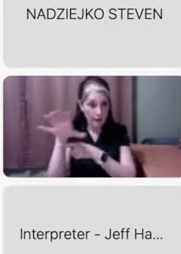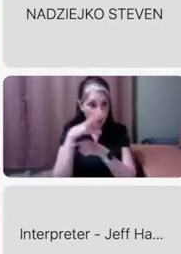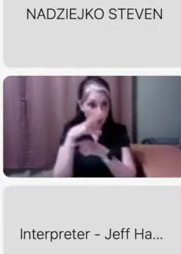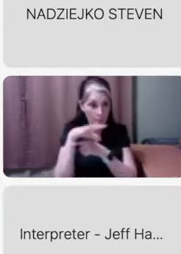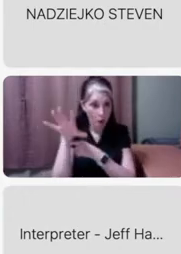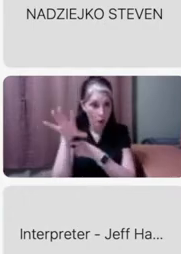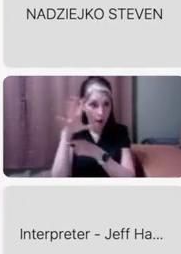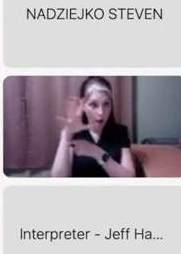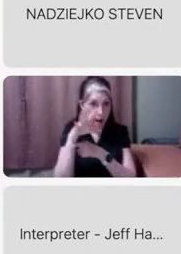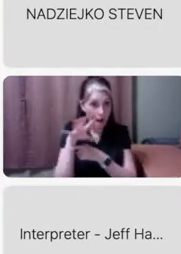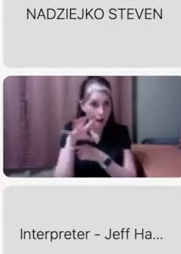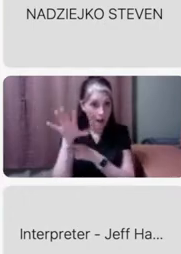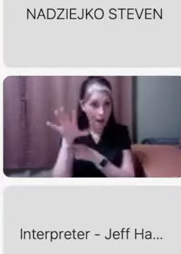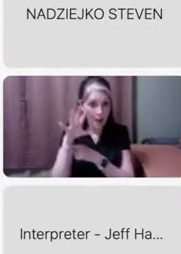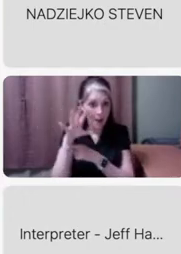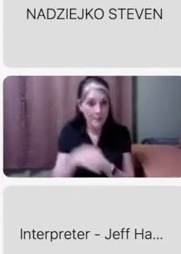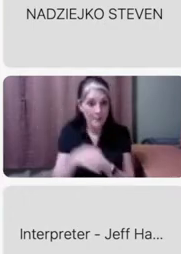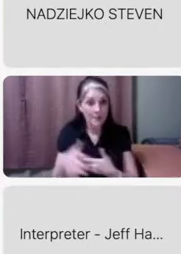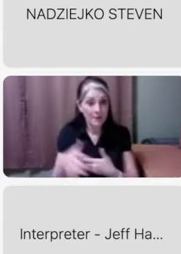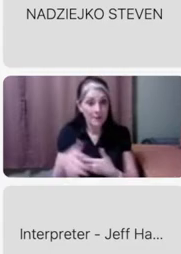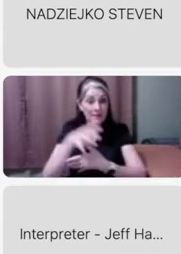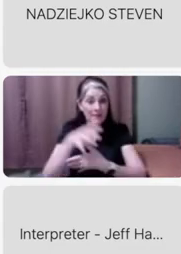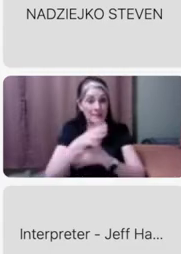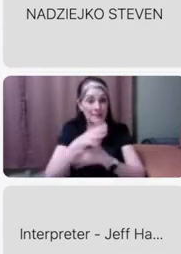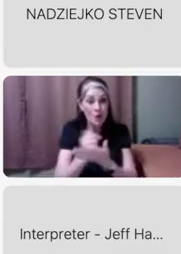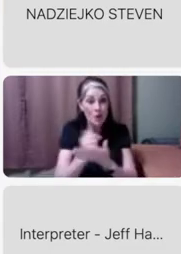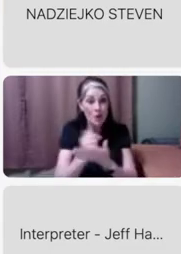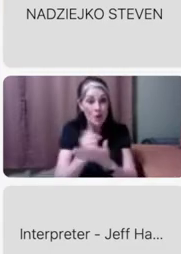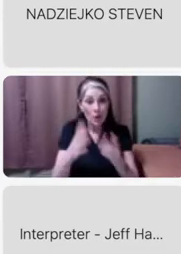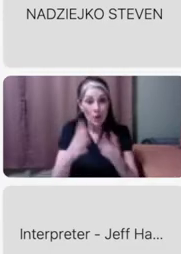our senior winner court winners were announced and crowned